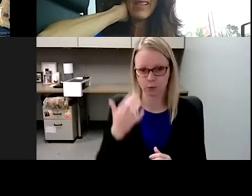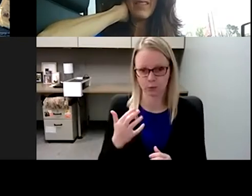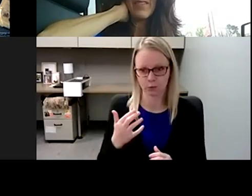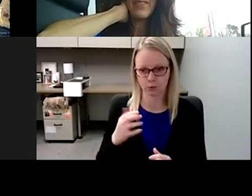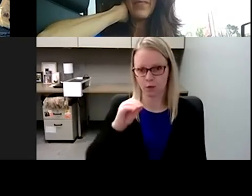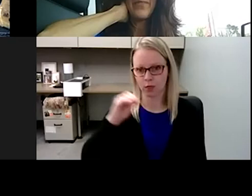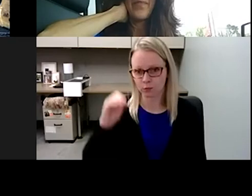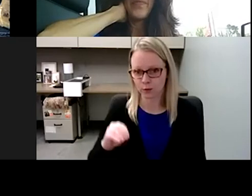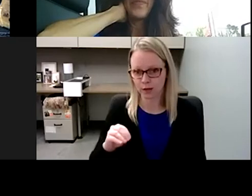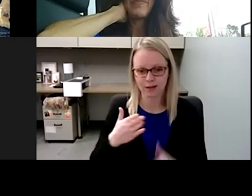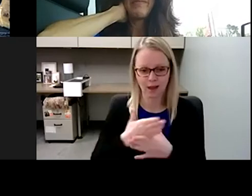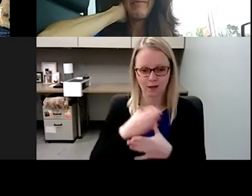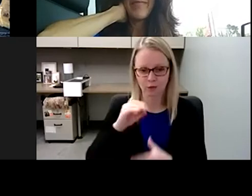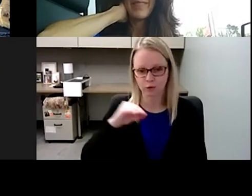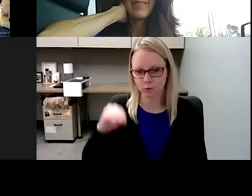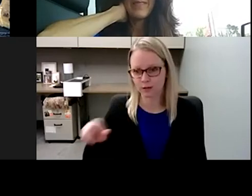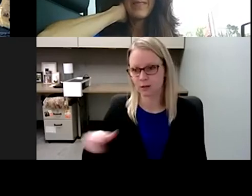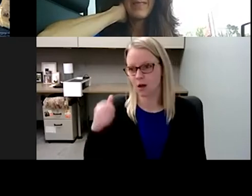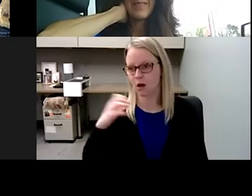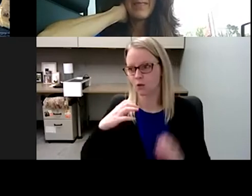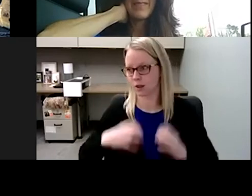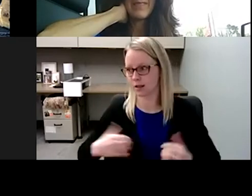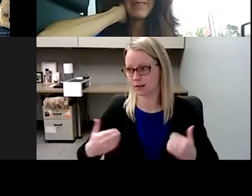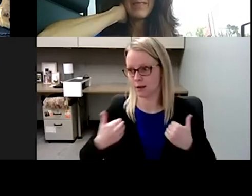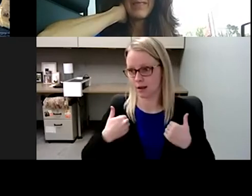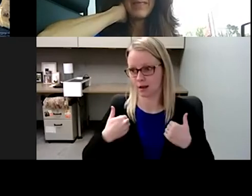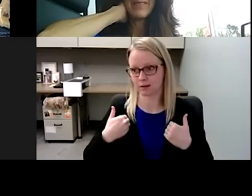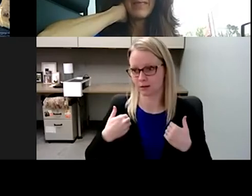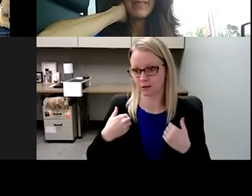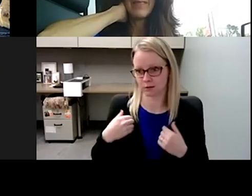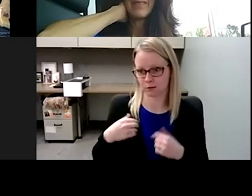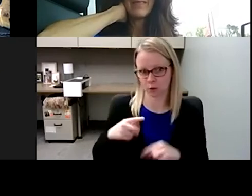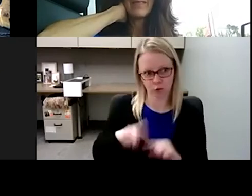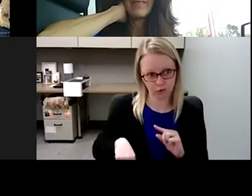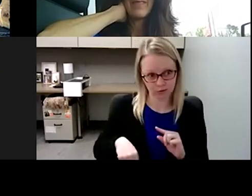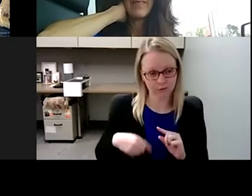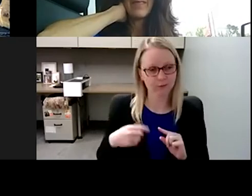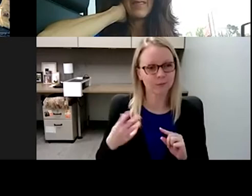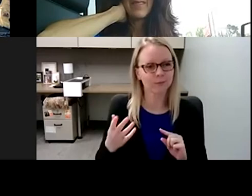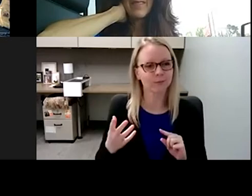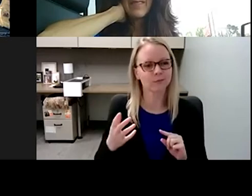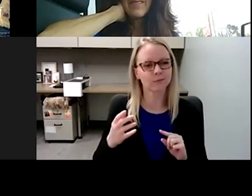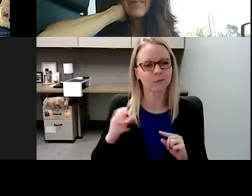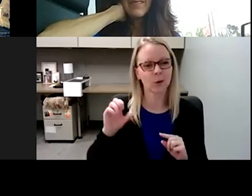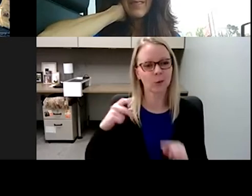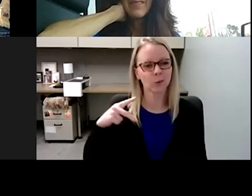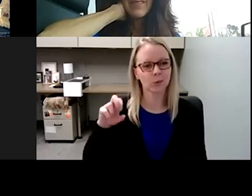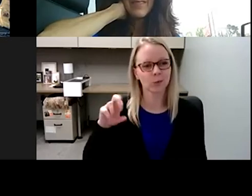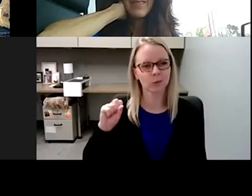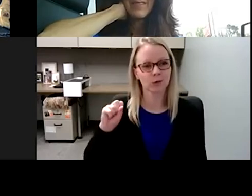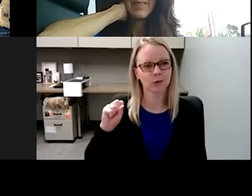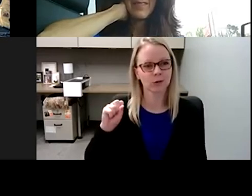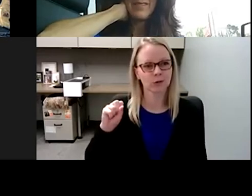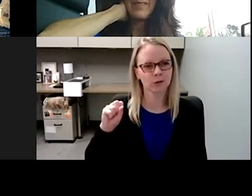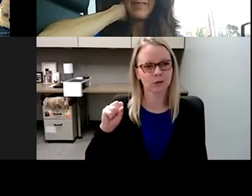or the average rates that maybe other clients could do. But Cooper's that time had a tremendous, and the reason they let